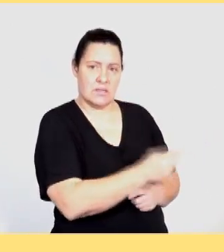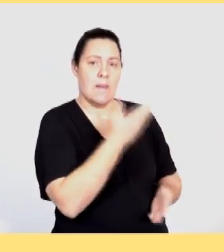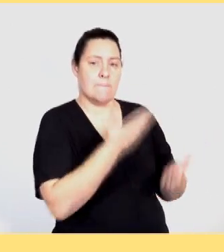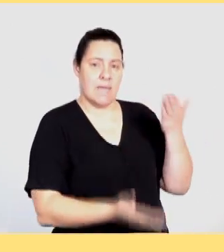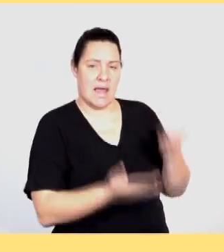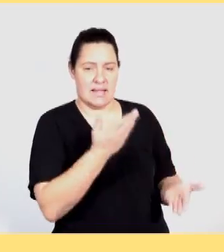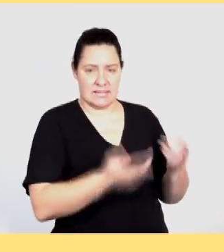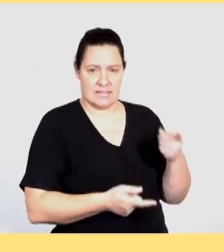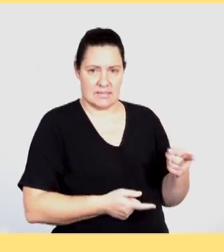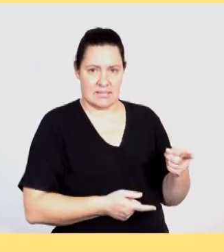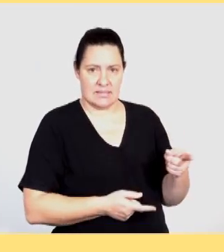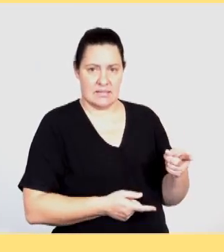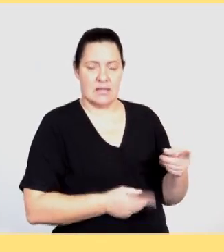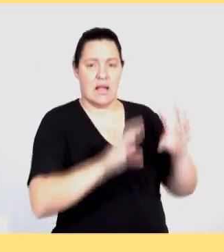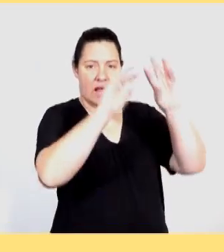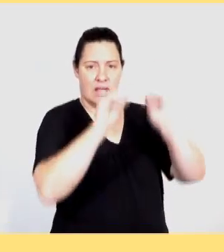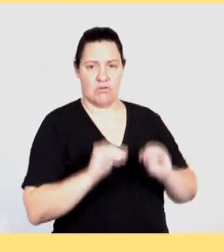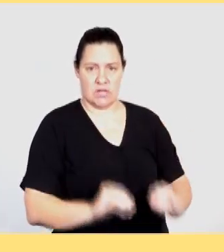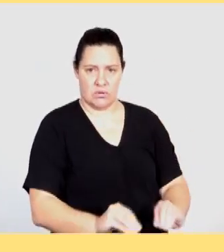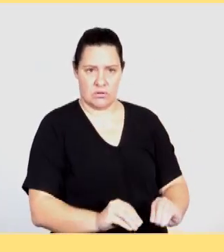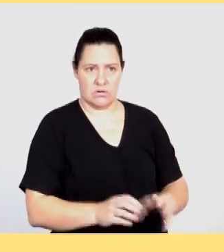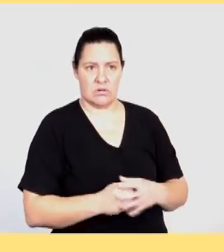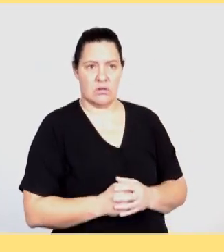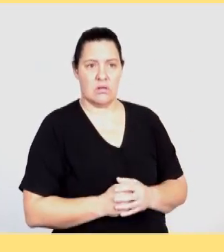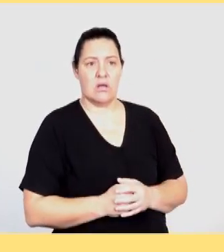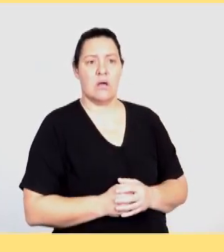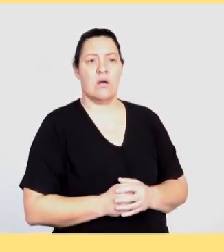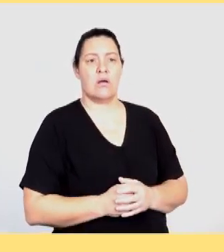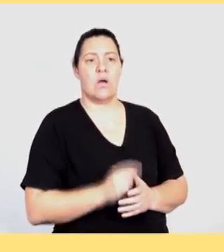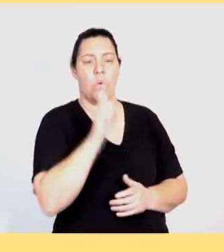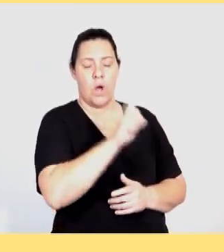have balance carried down,